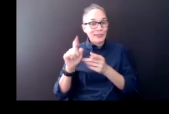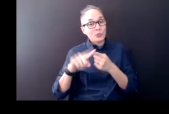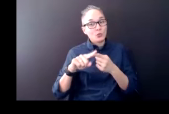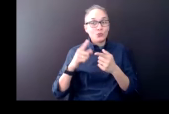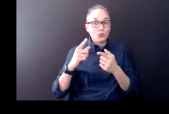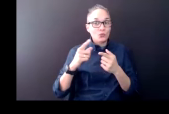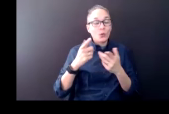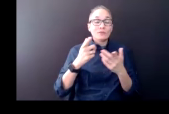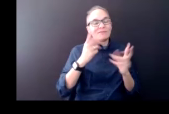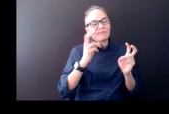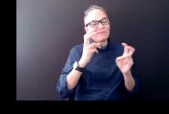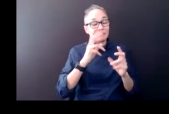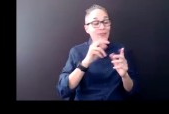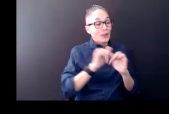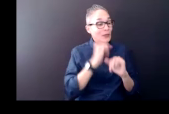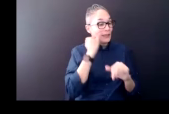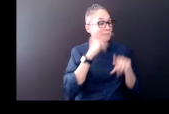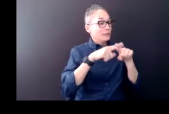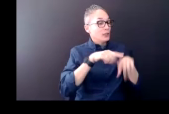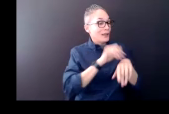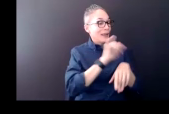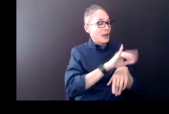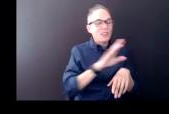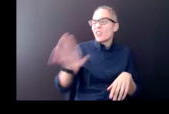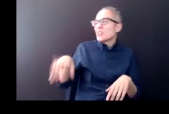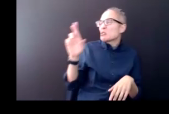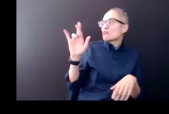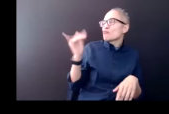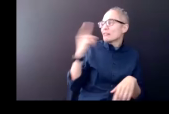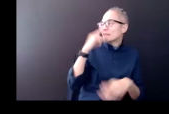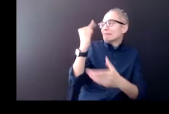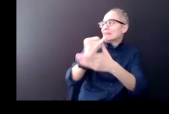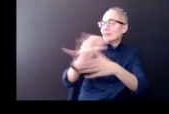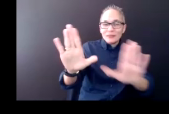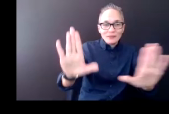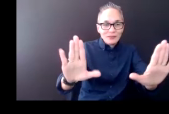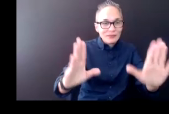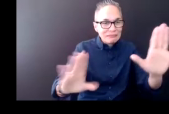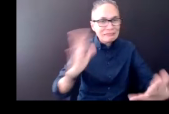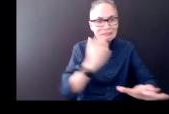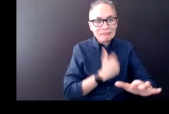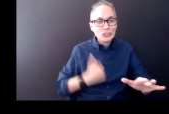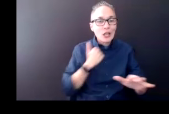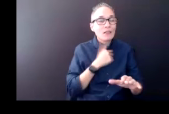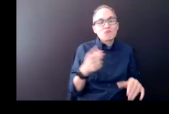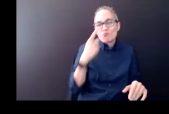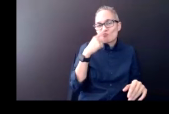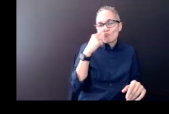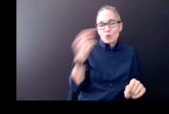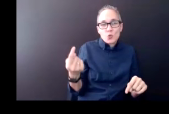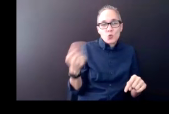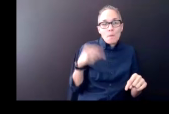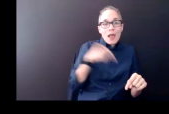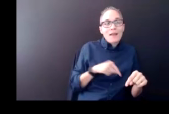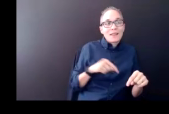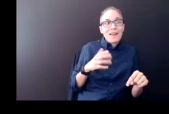can lead into comprehension. Yeah, You know so what? Could we do oh, this? go ahead. Sorry. Yeah. I'm sorry to interrupt. Hey, go back and I got